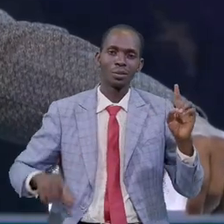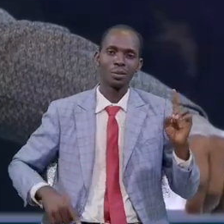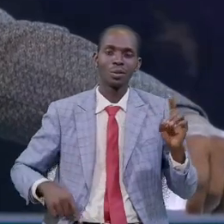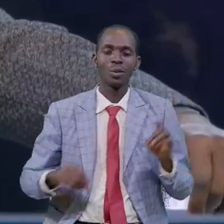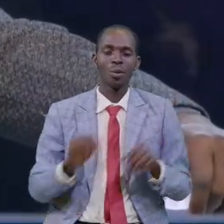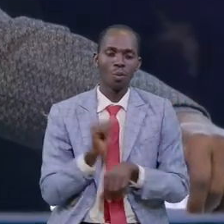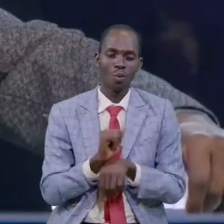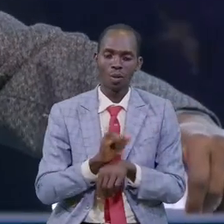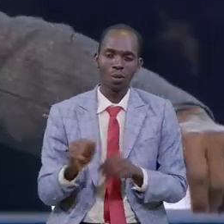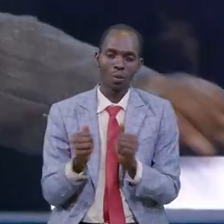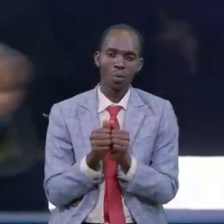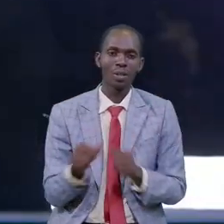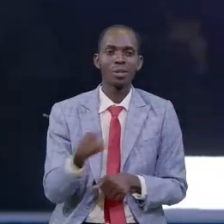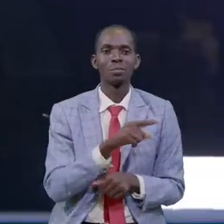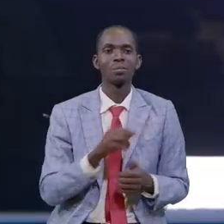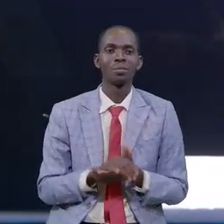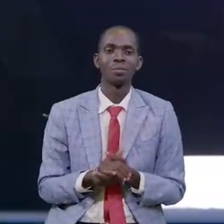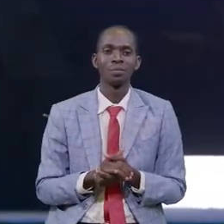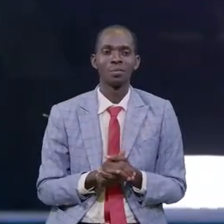Le Seigneur travaillait avec eux.